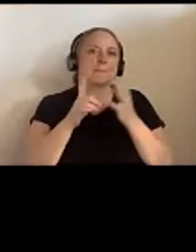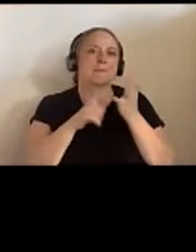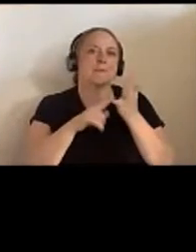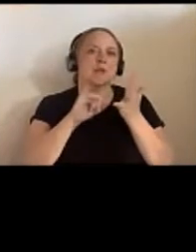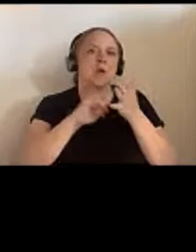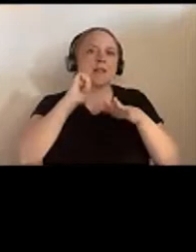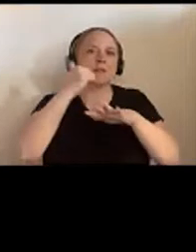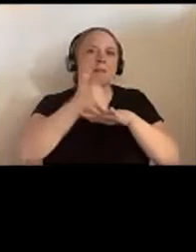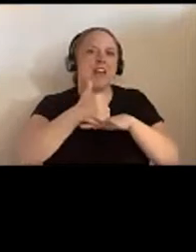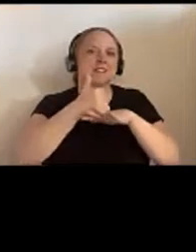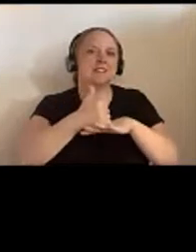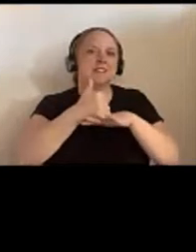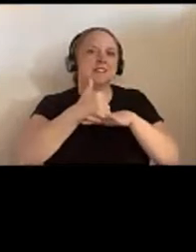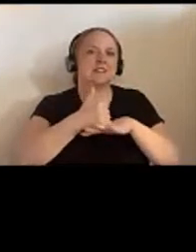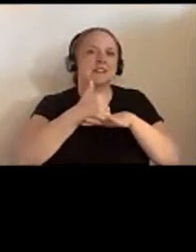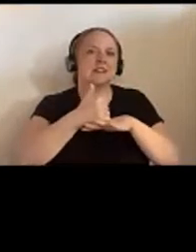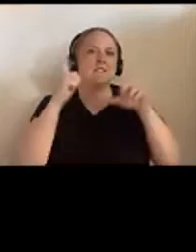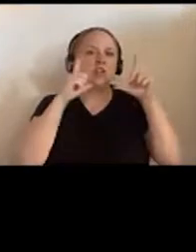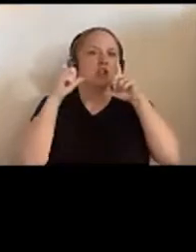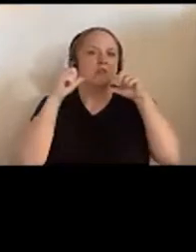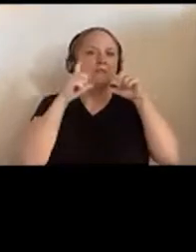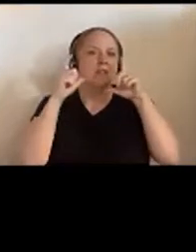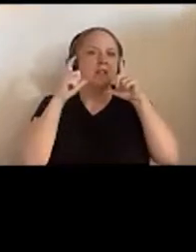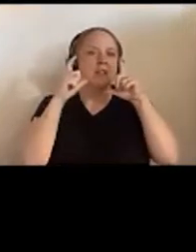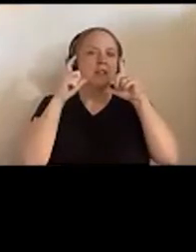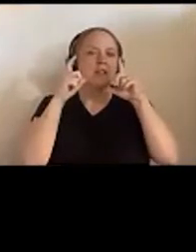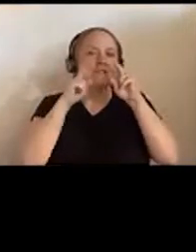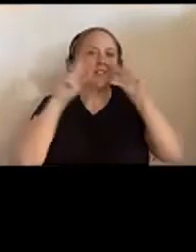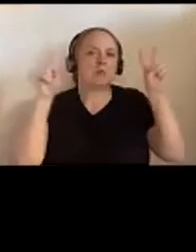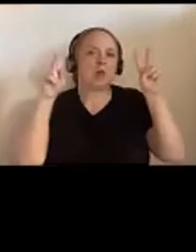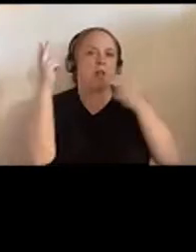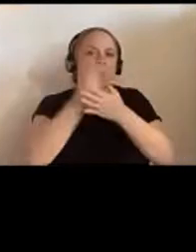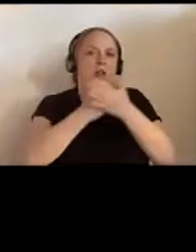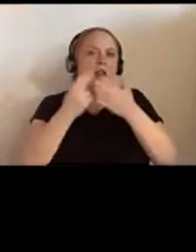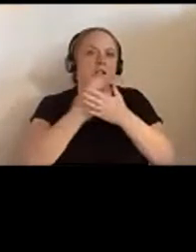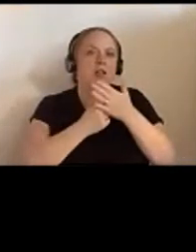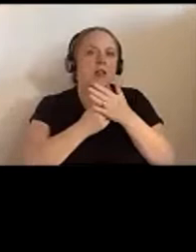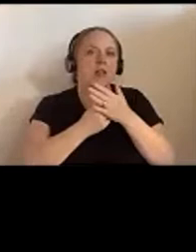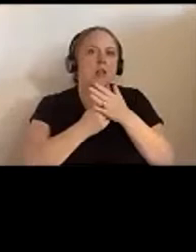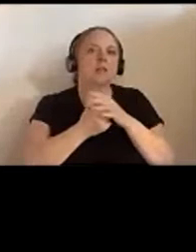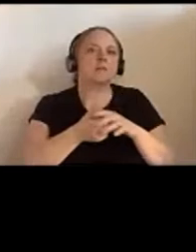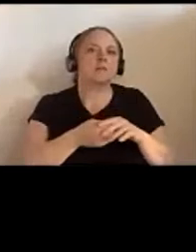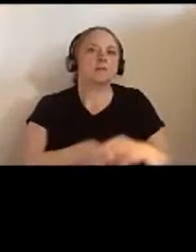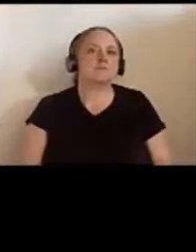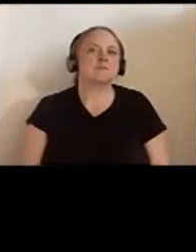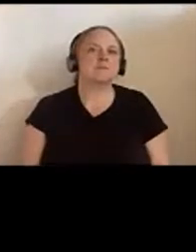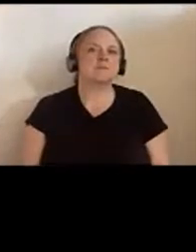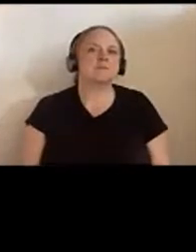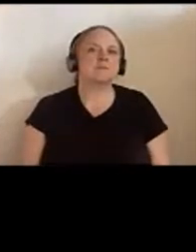US-based photographer and visual artist Nona Faustine.